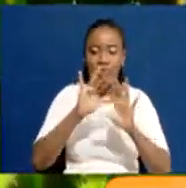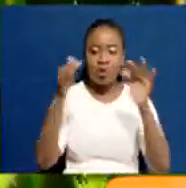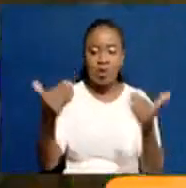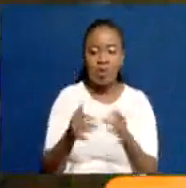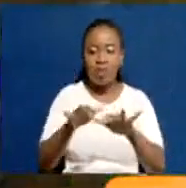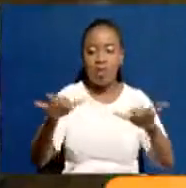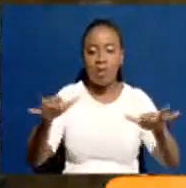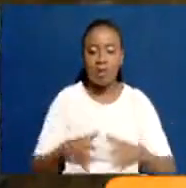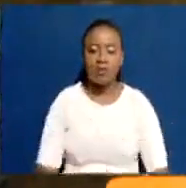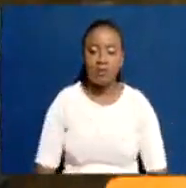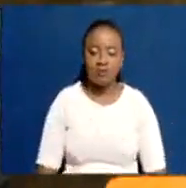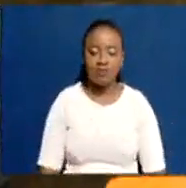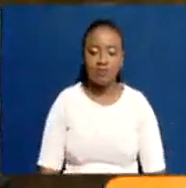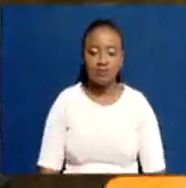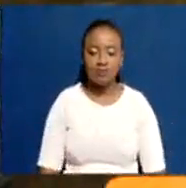markets.